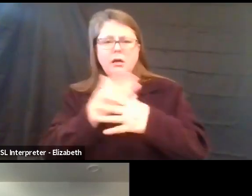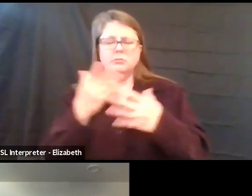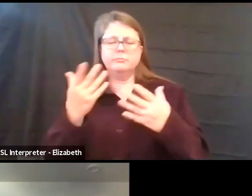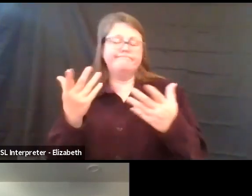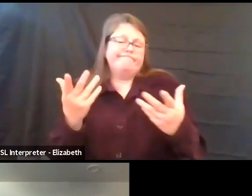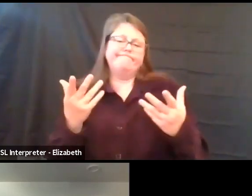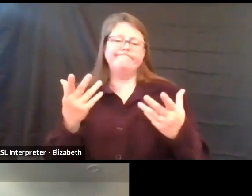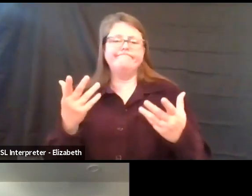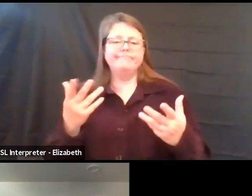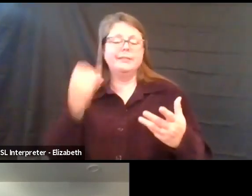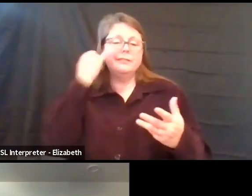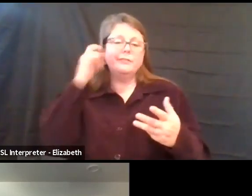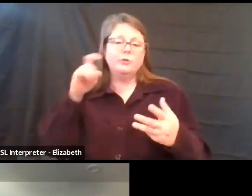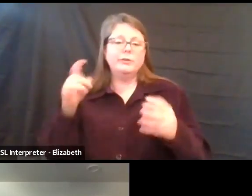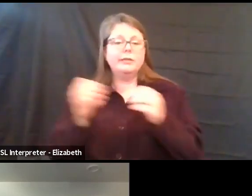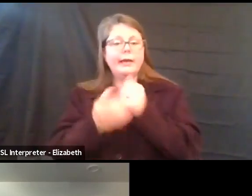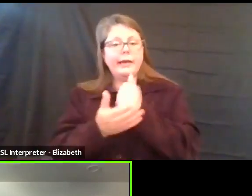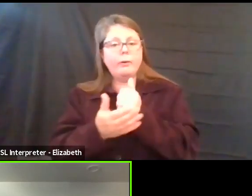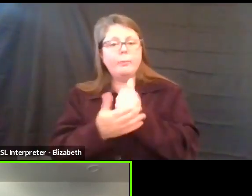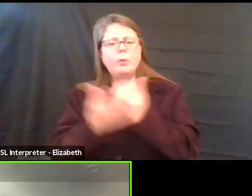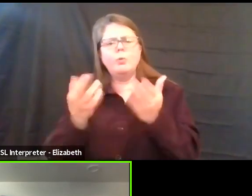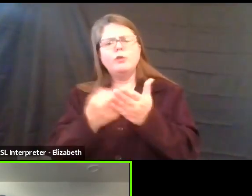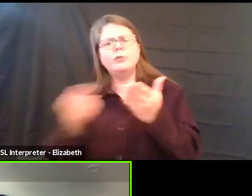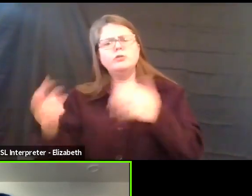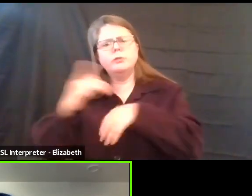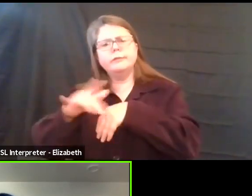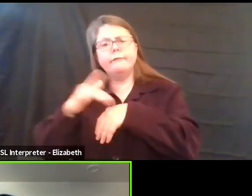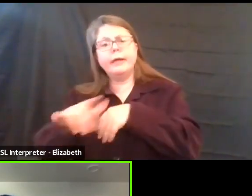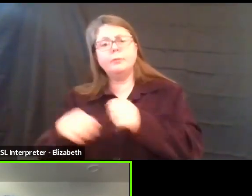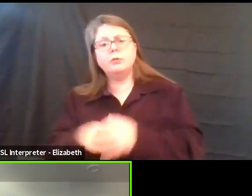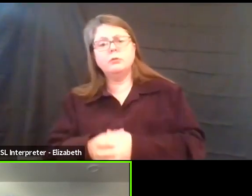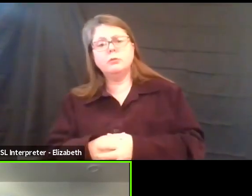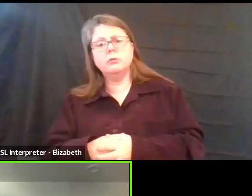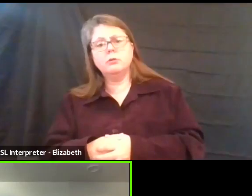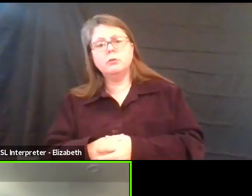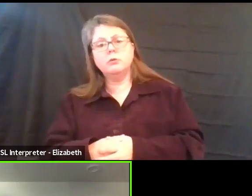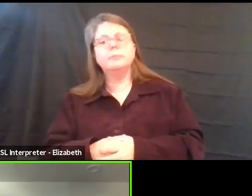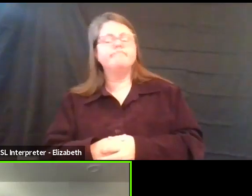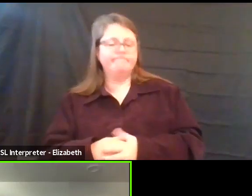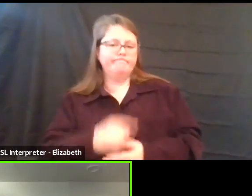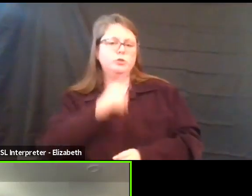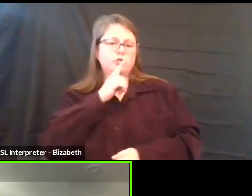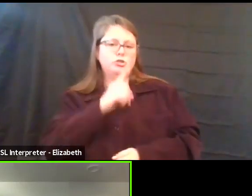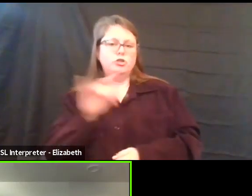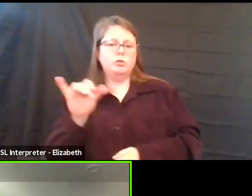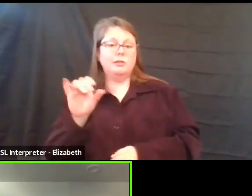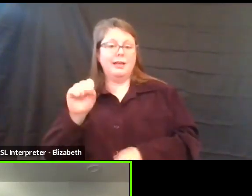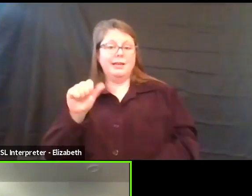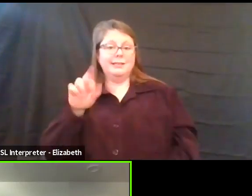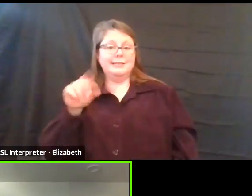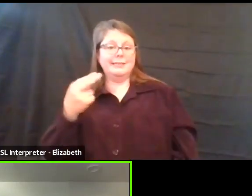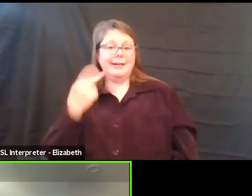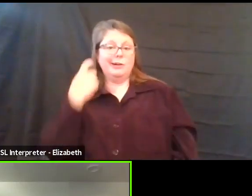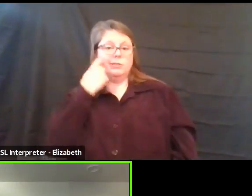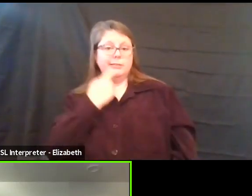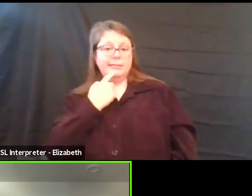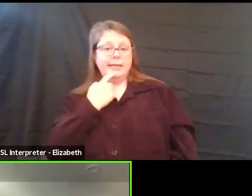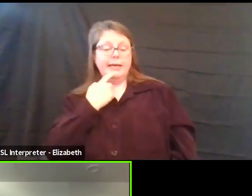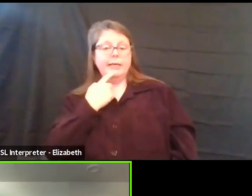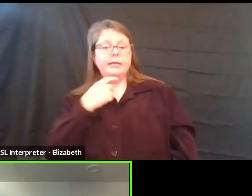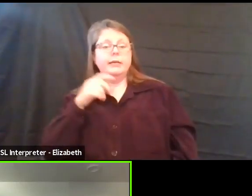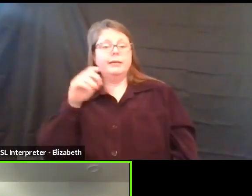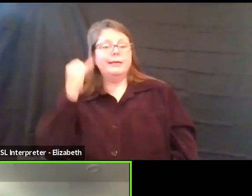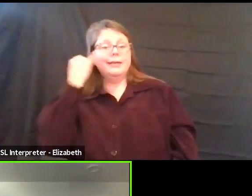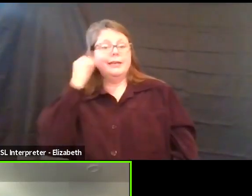available if you need help? Sure. So as Sarah said, you want to make sure that you read your denial